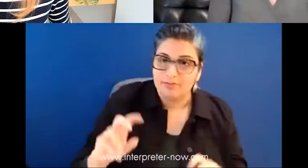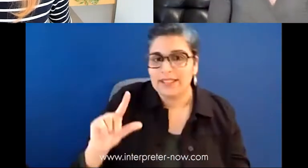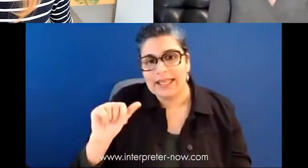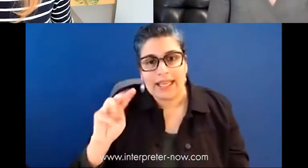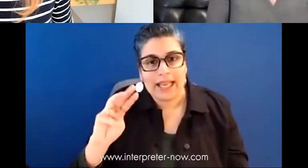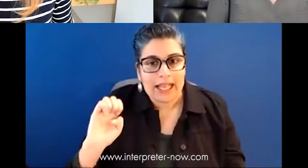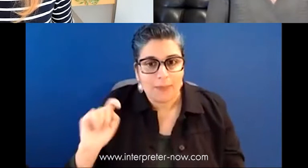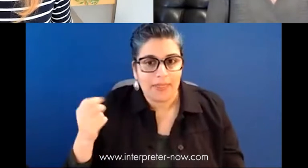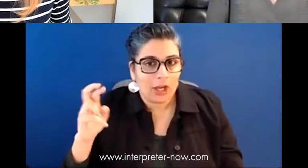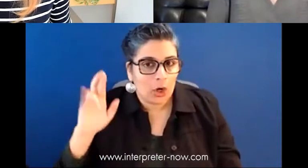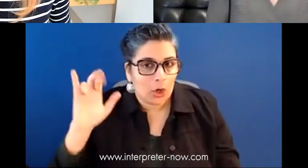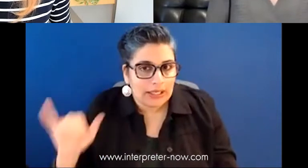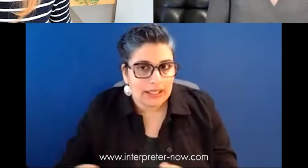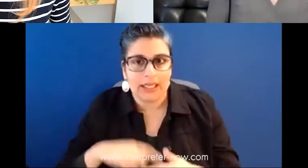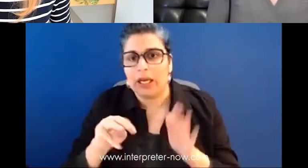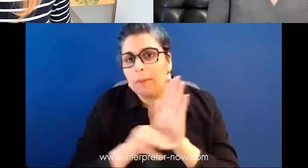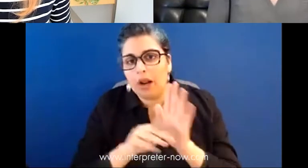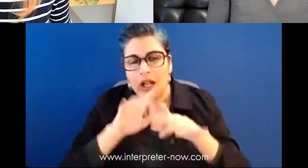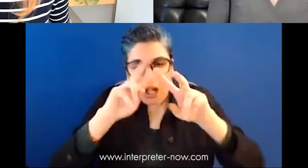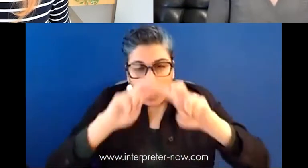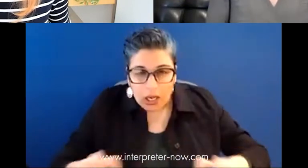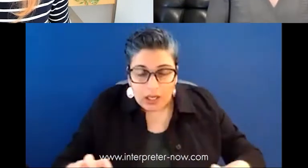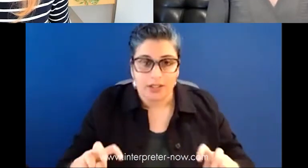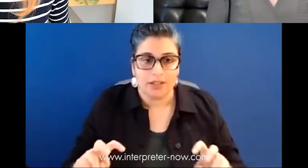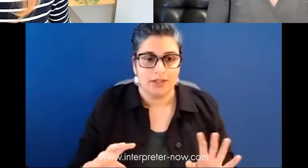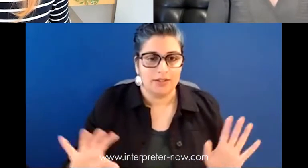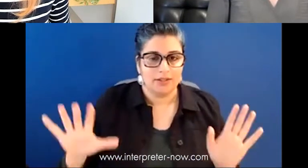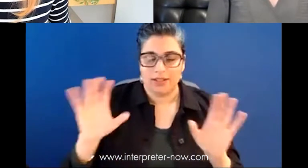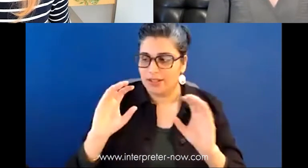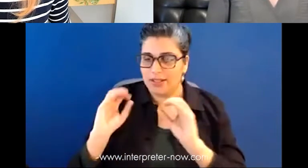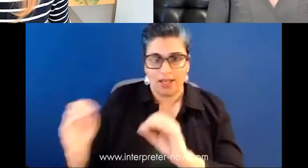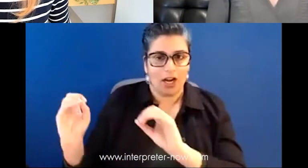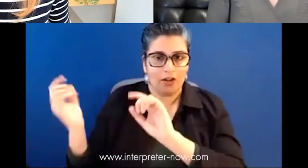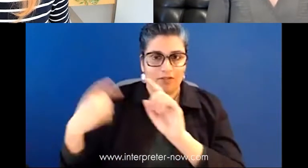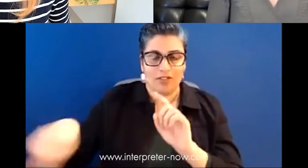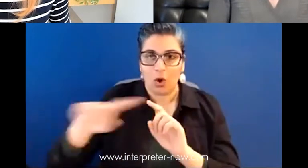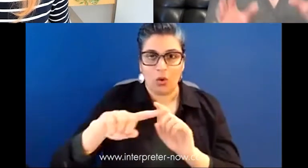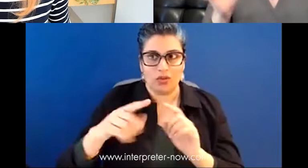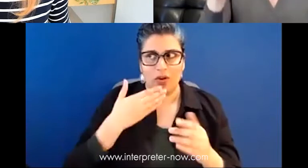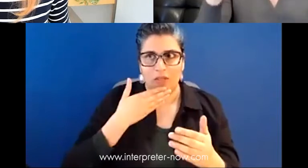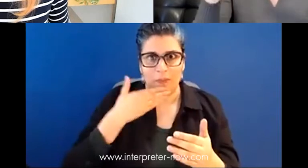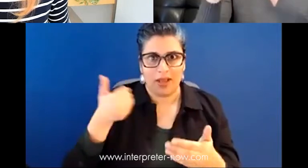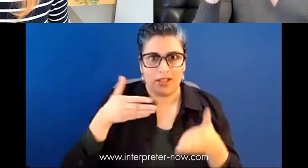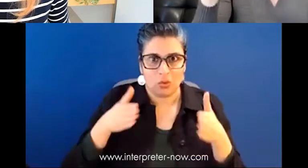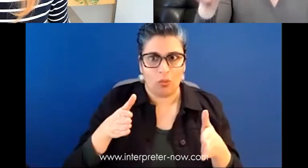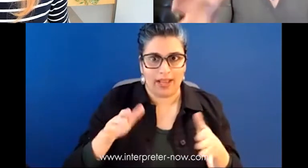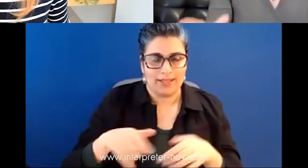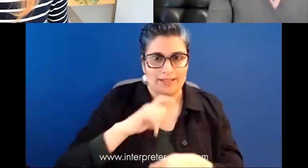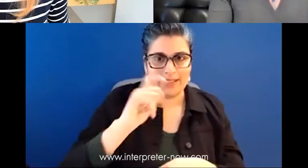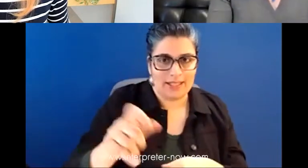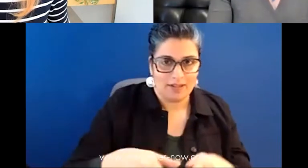with people, neither of those are the best way to give out incentives. If you want to maximize